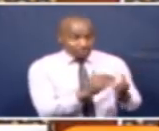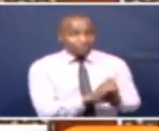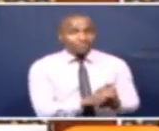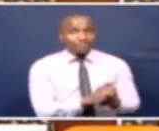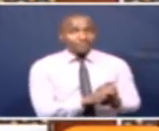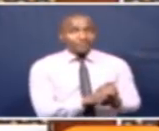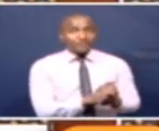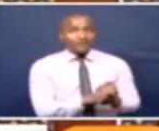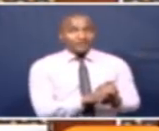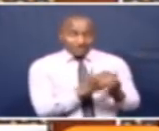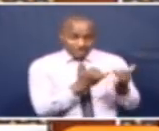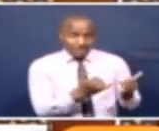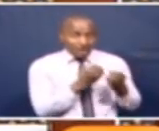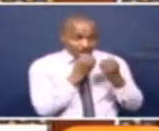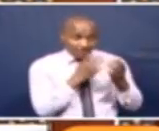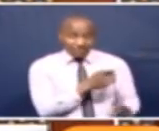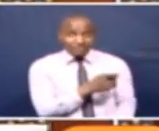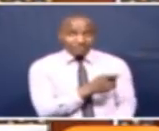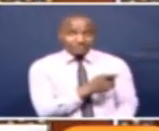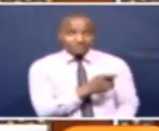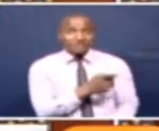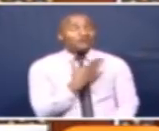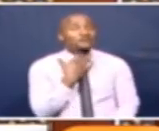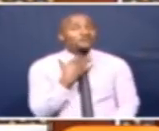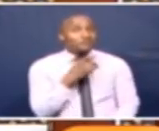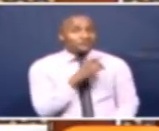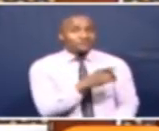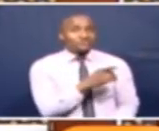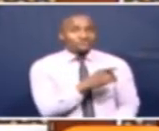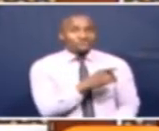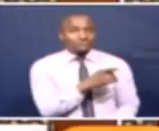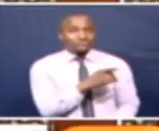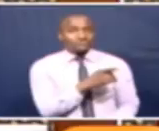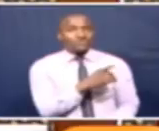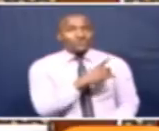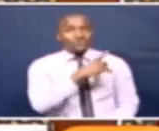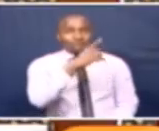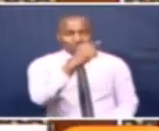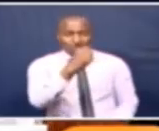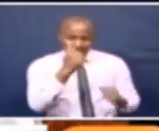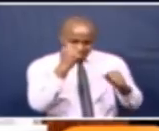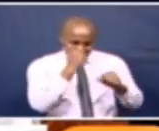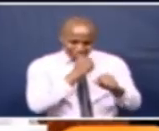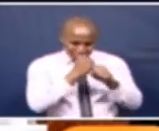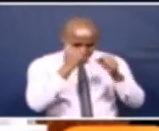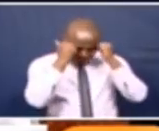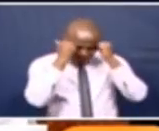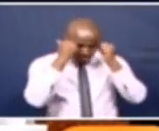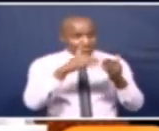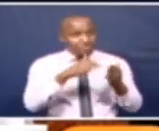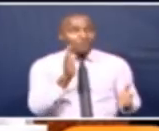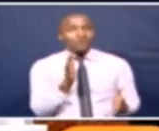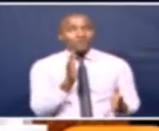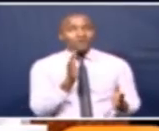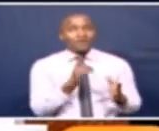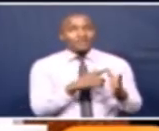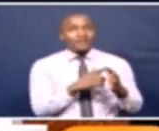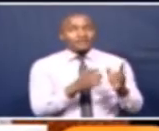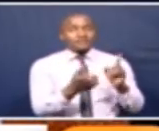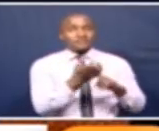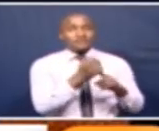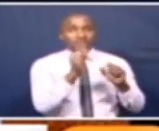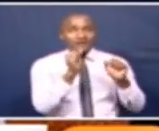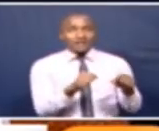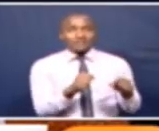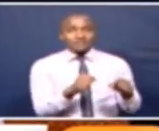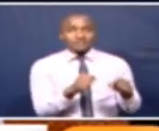after this performance, I even told her, now I want you to go and read very hard so that you realize your dream. I will